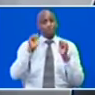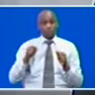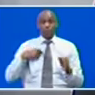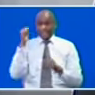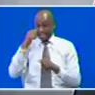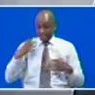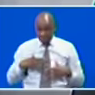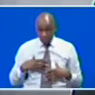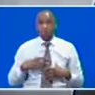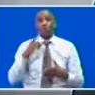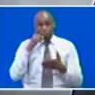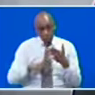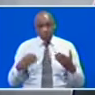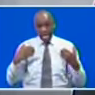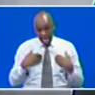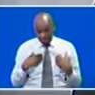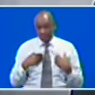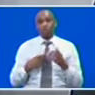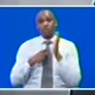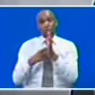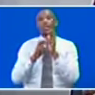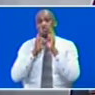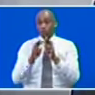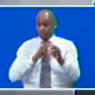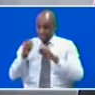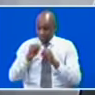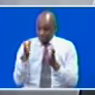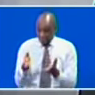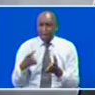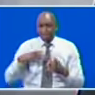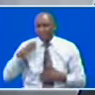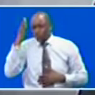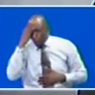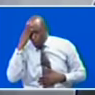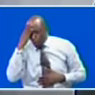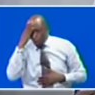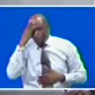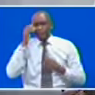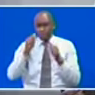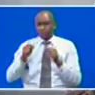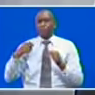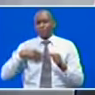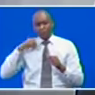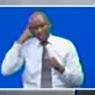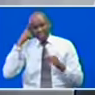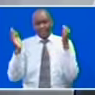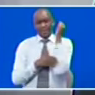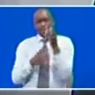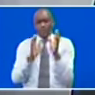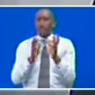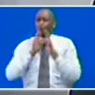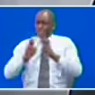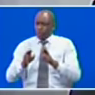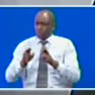Kenyans what we have outlined as a results management framework, so that people know we can demystify this whole thing of